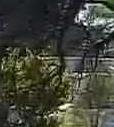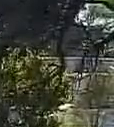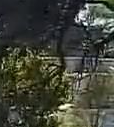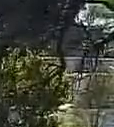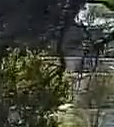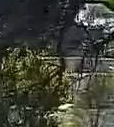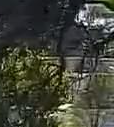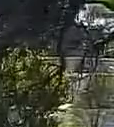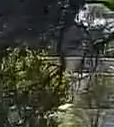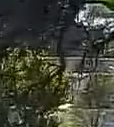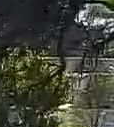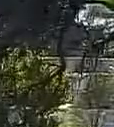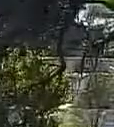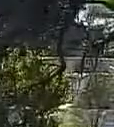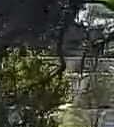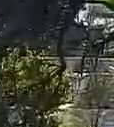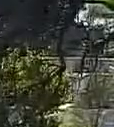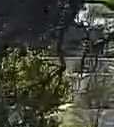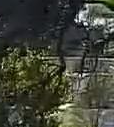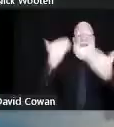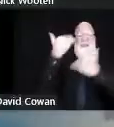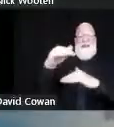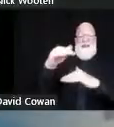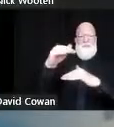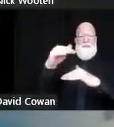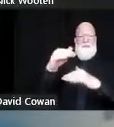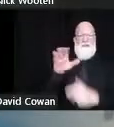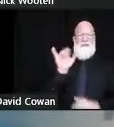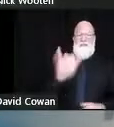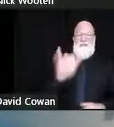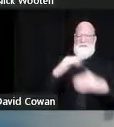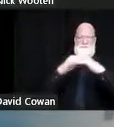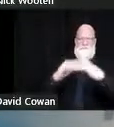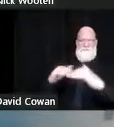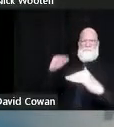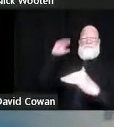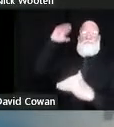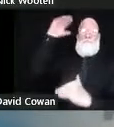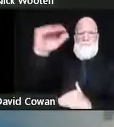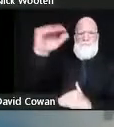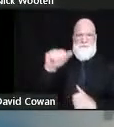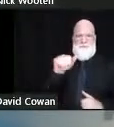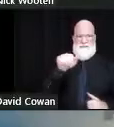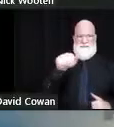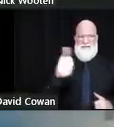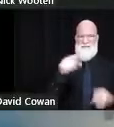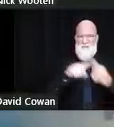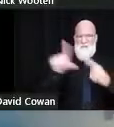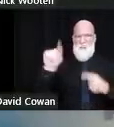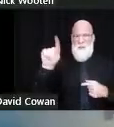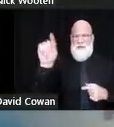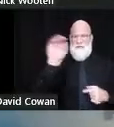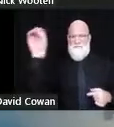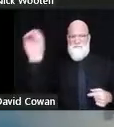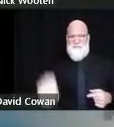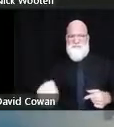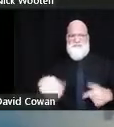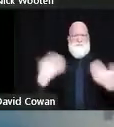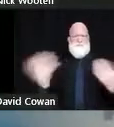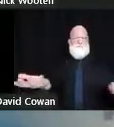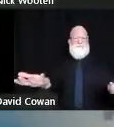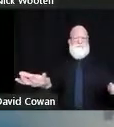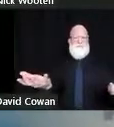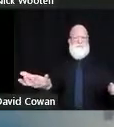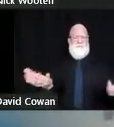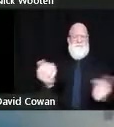1.5 million well over the 10 to 20% even he talked about and we put it in at a at a 5% we would have had to go to 2.5